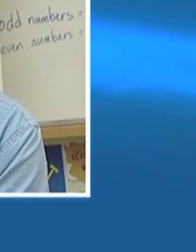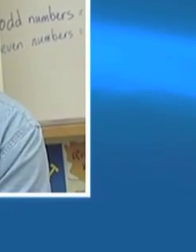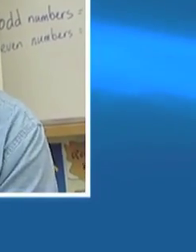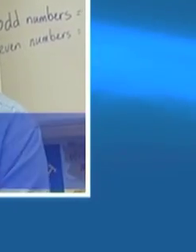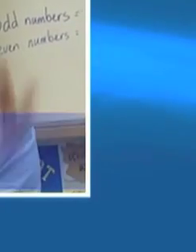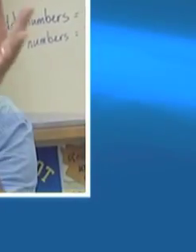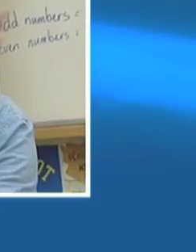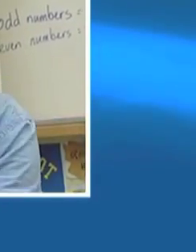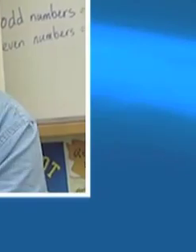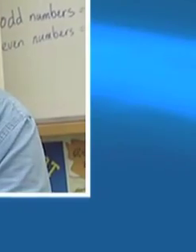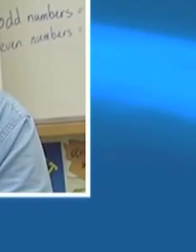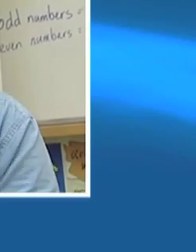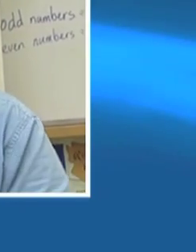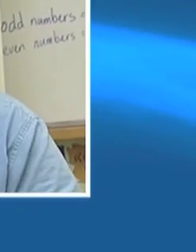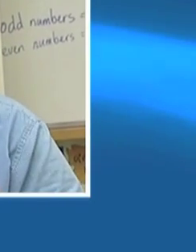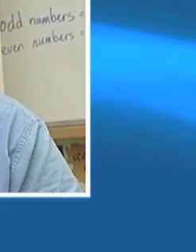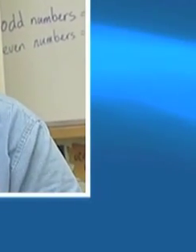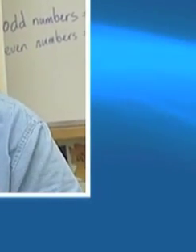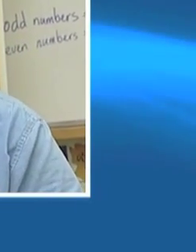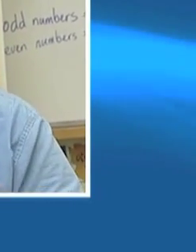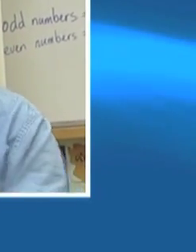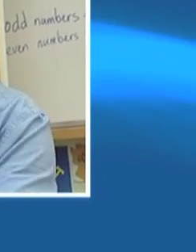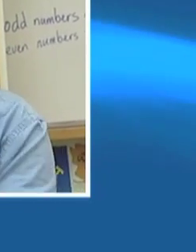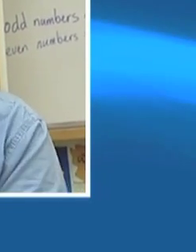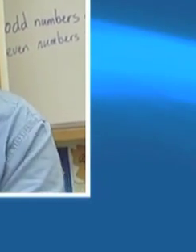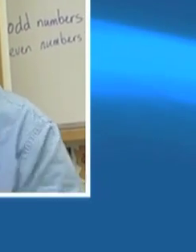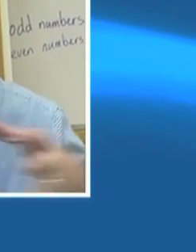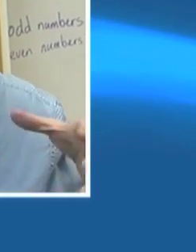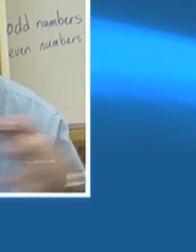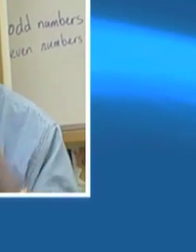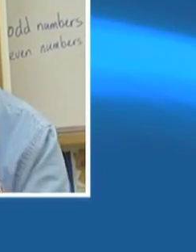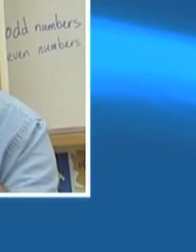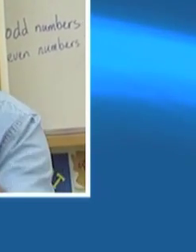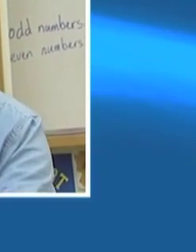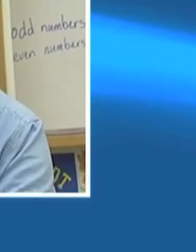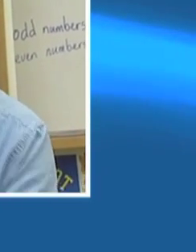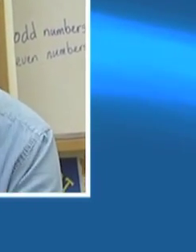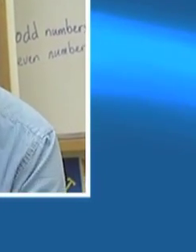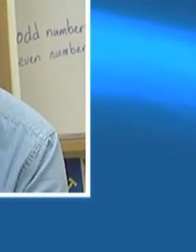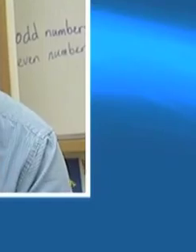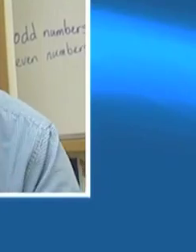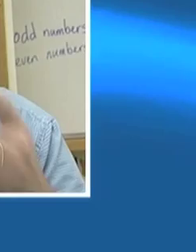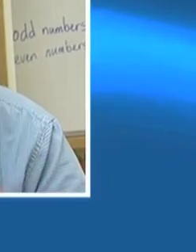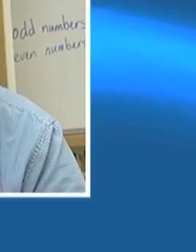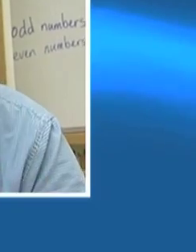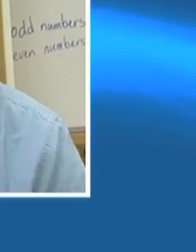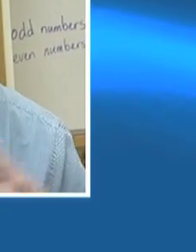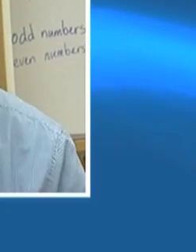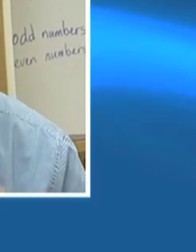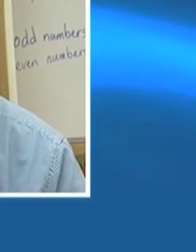It's great. There is such a deaf community feel here, which makes everyone happy, as everyone can communicate fluently with each